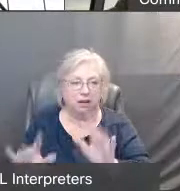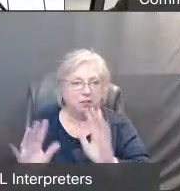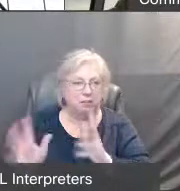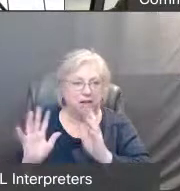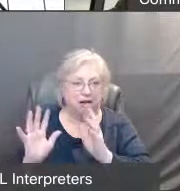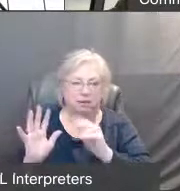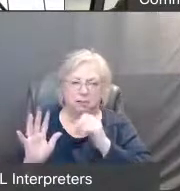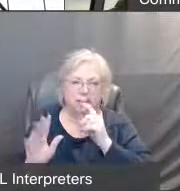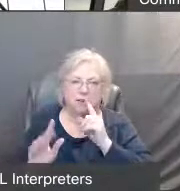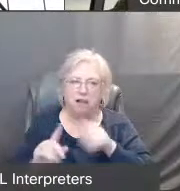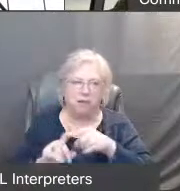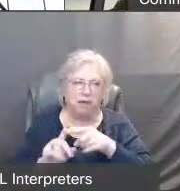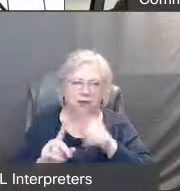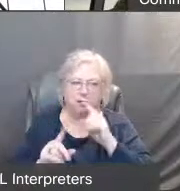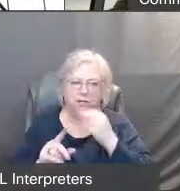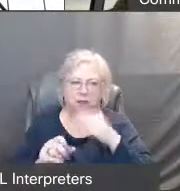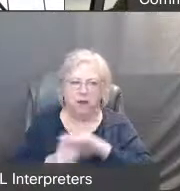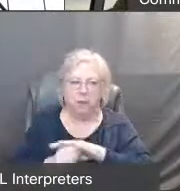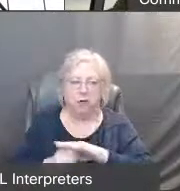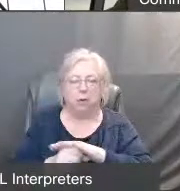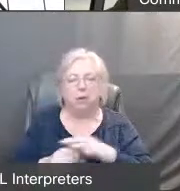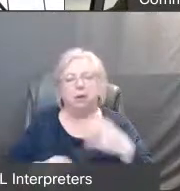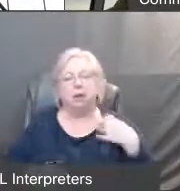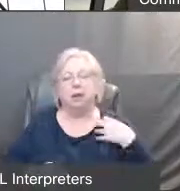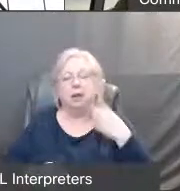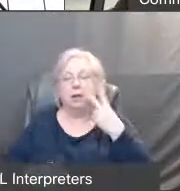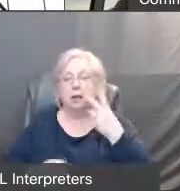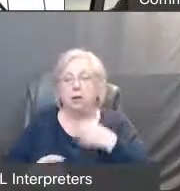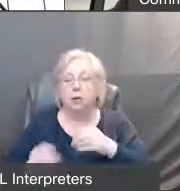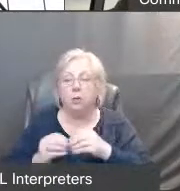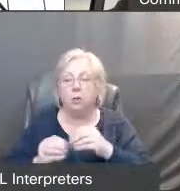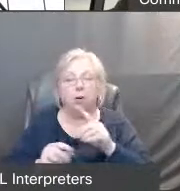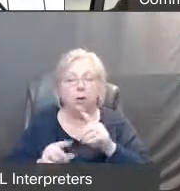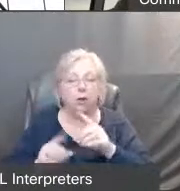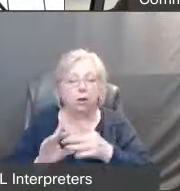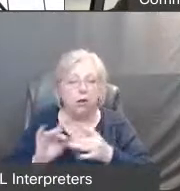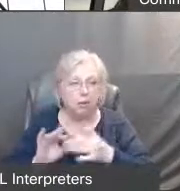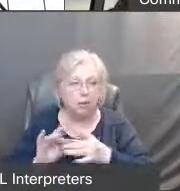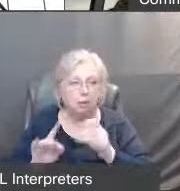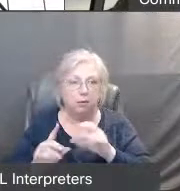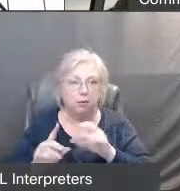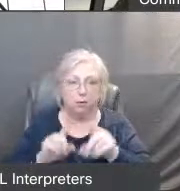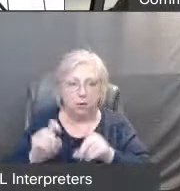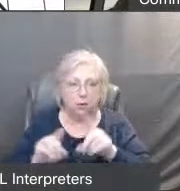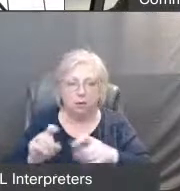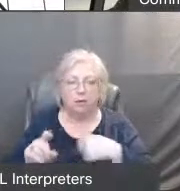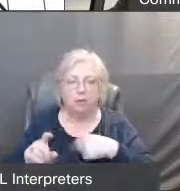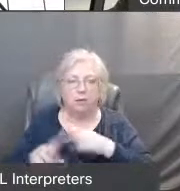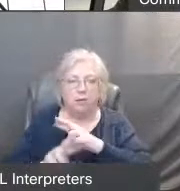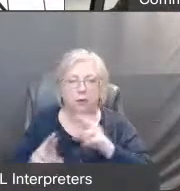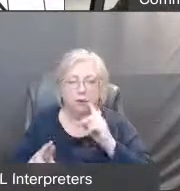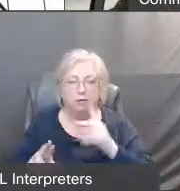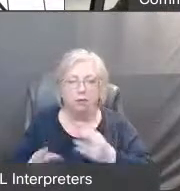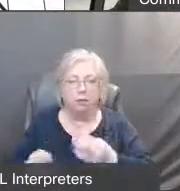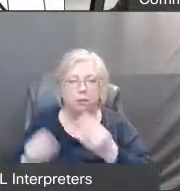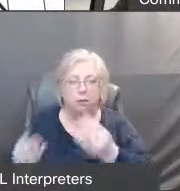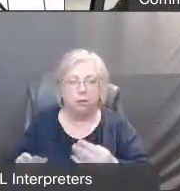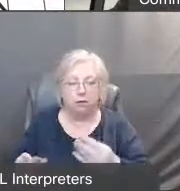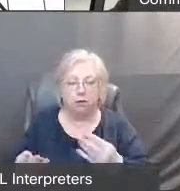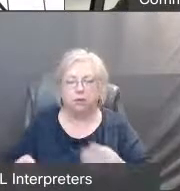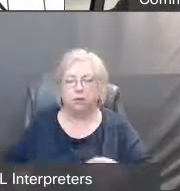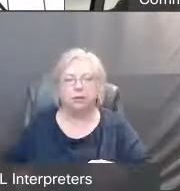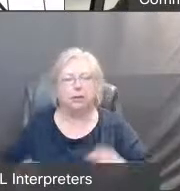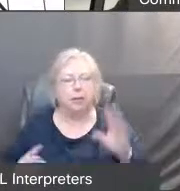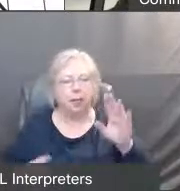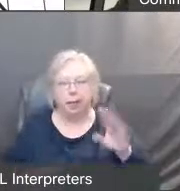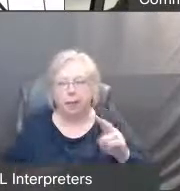Okay, hearing no additional questions or comments, I think we are ready for a motion for this item. Mr.